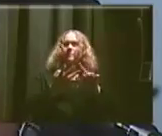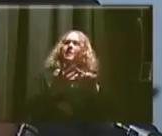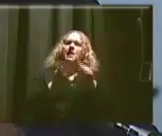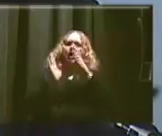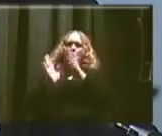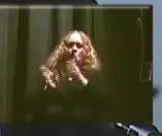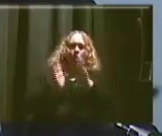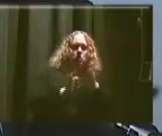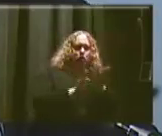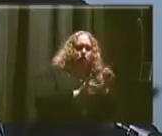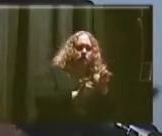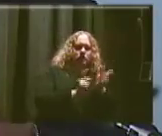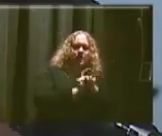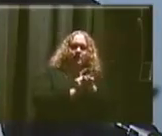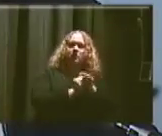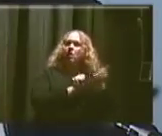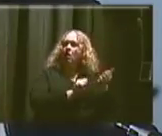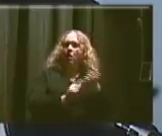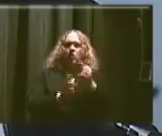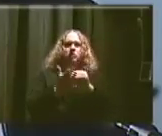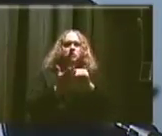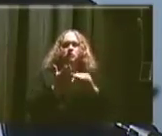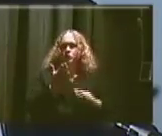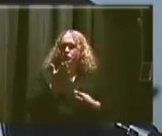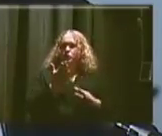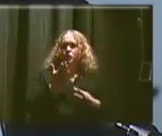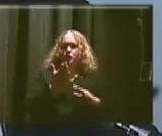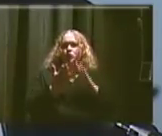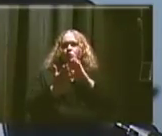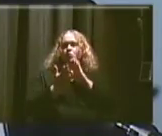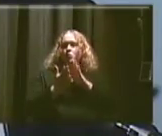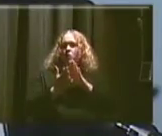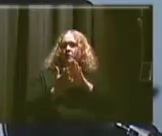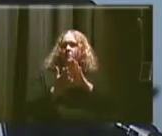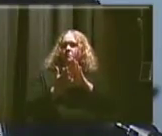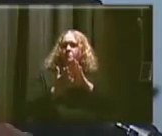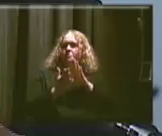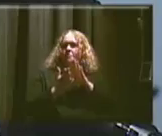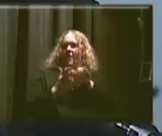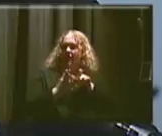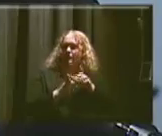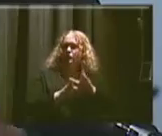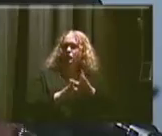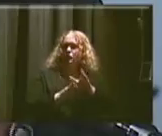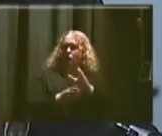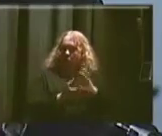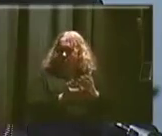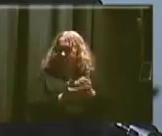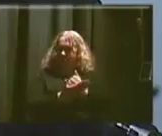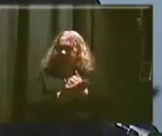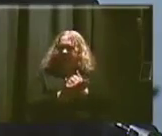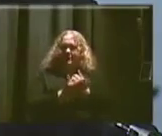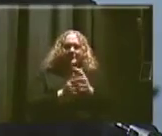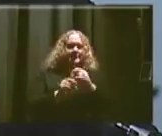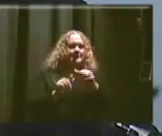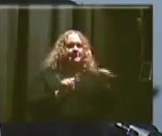to have the core content that all the other elementary students have in this district.